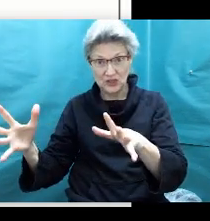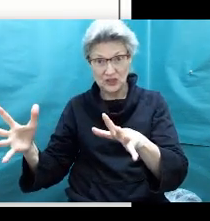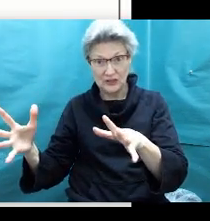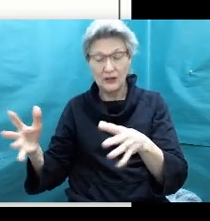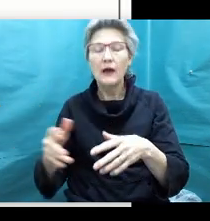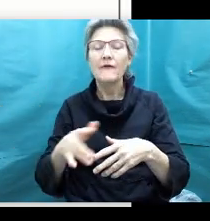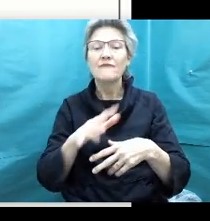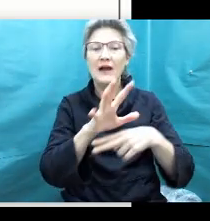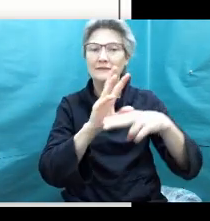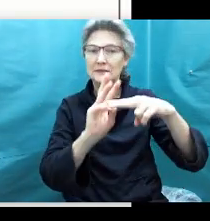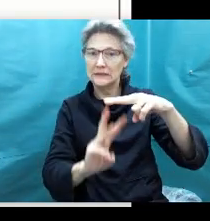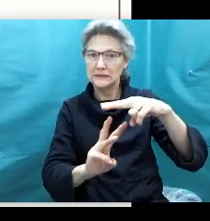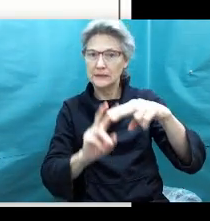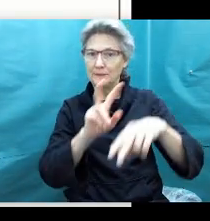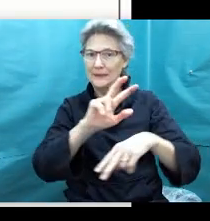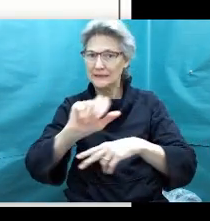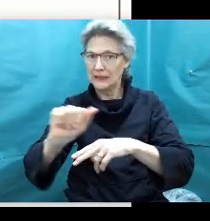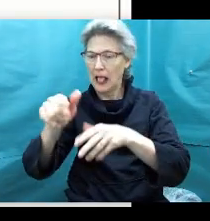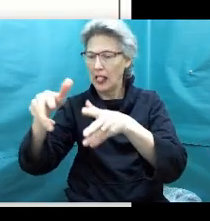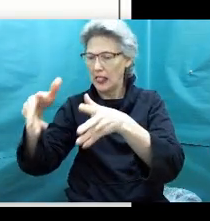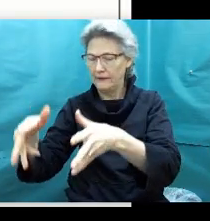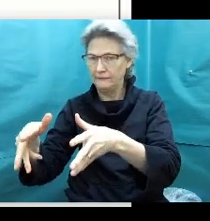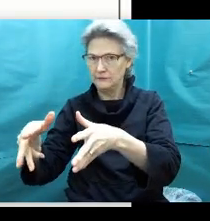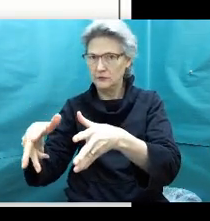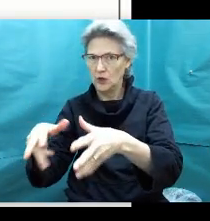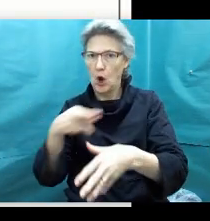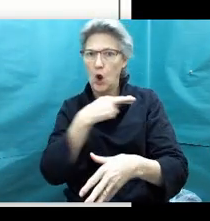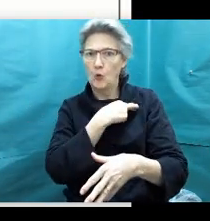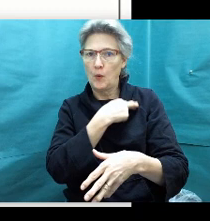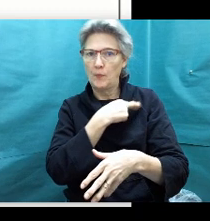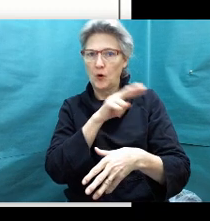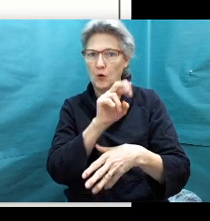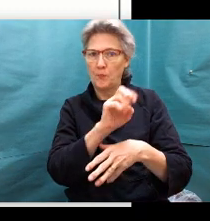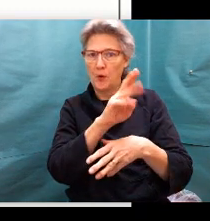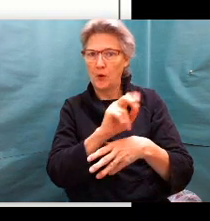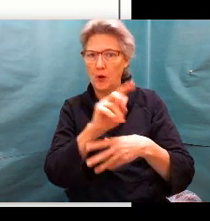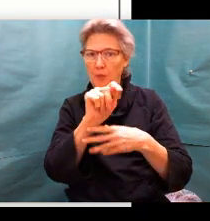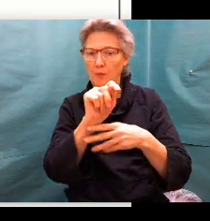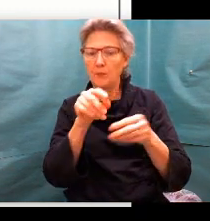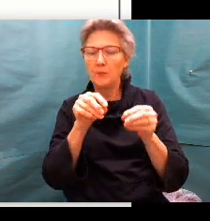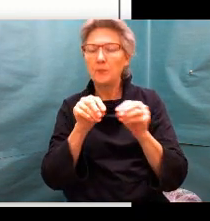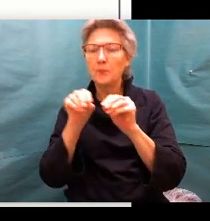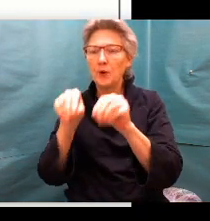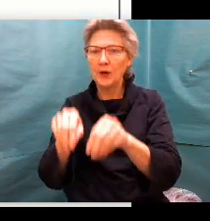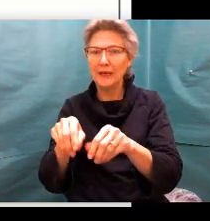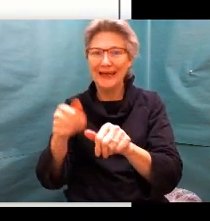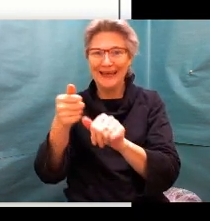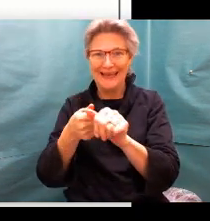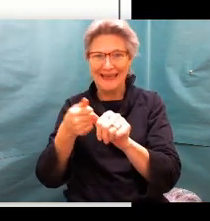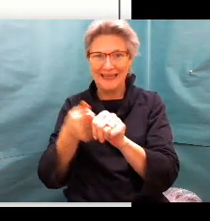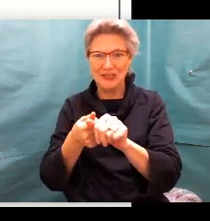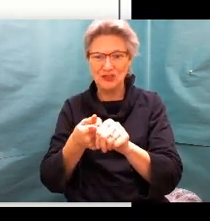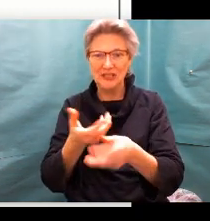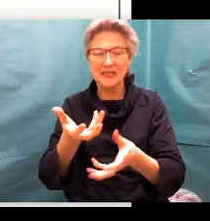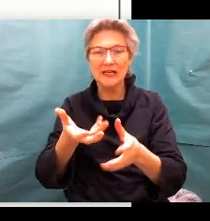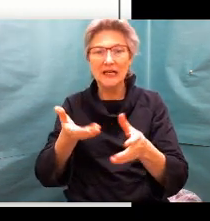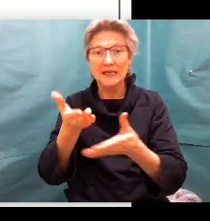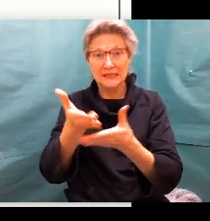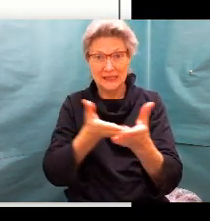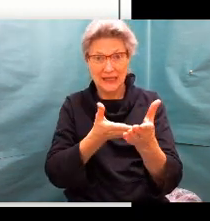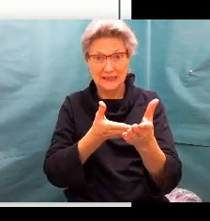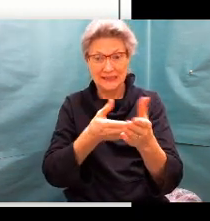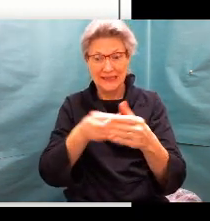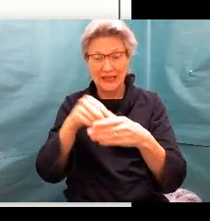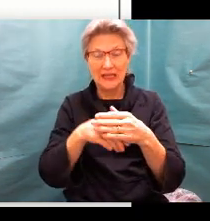a pizza left. Roberta put each of the leftover slices in its own freezer bag. How many bags did